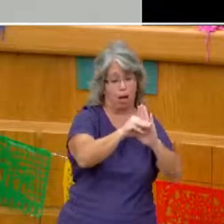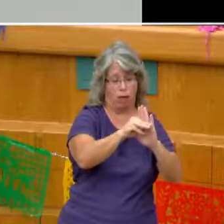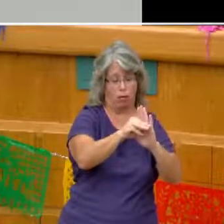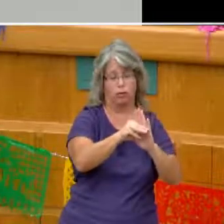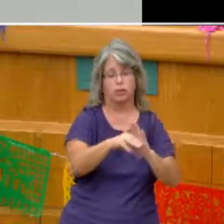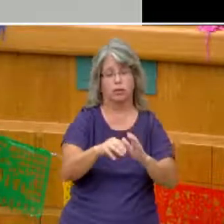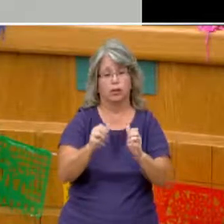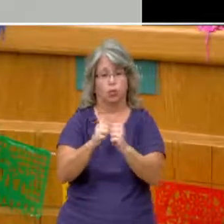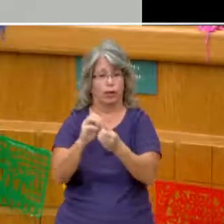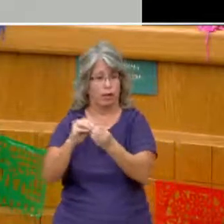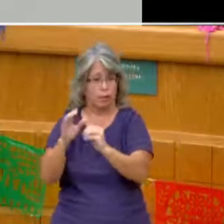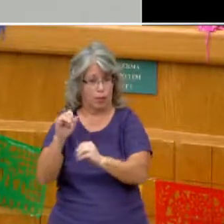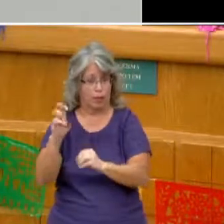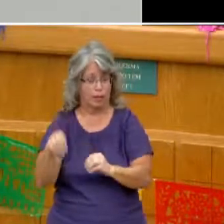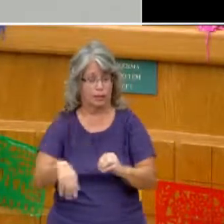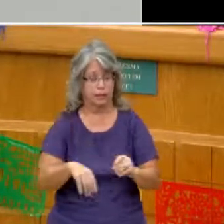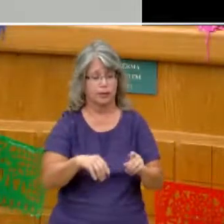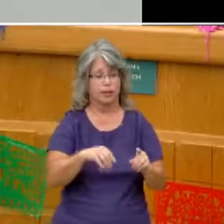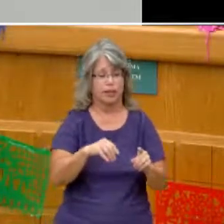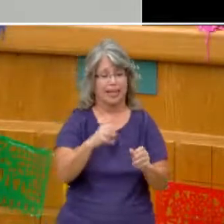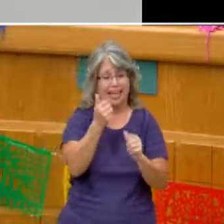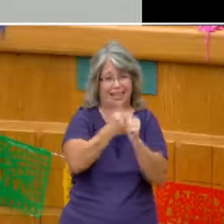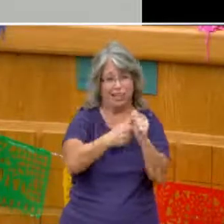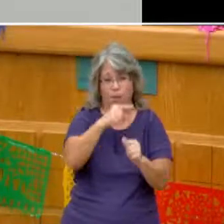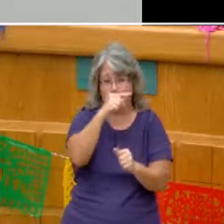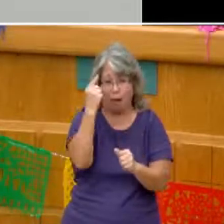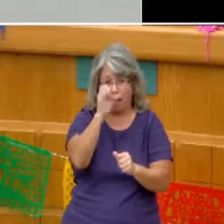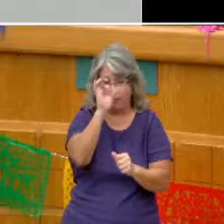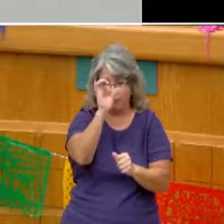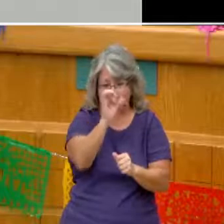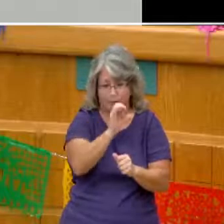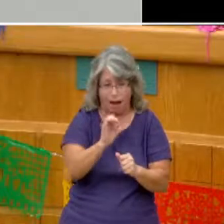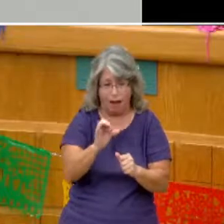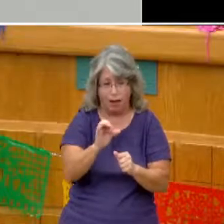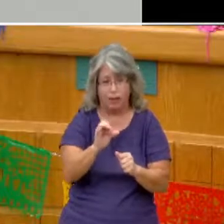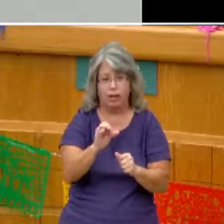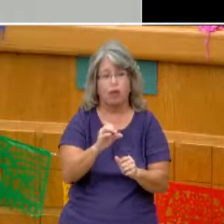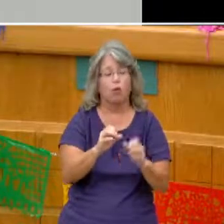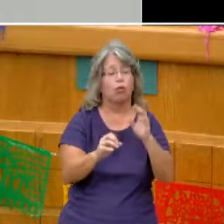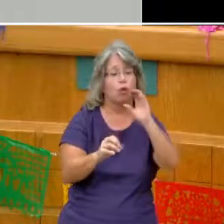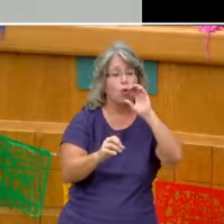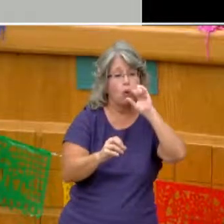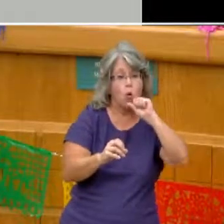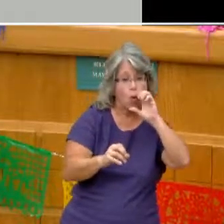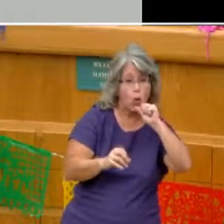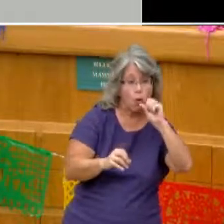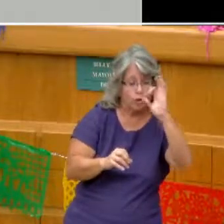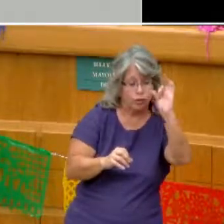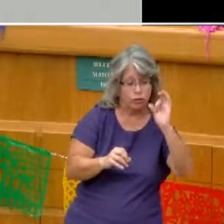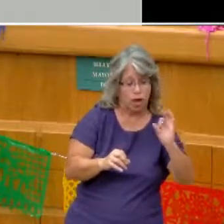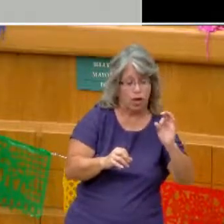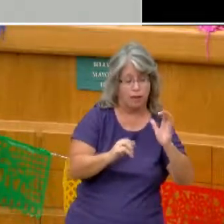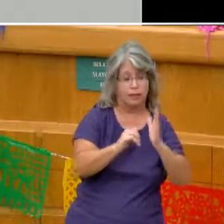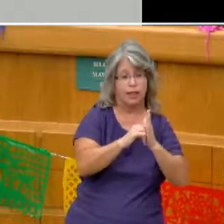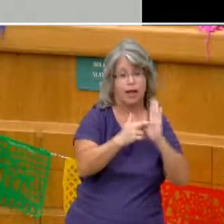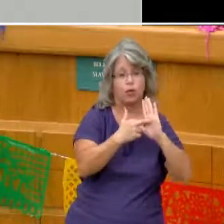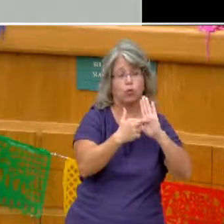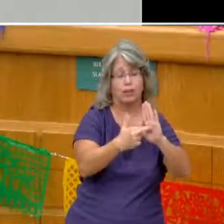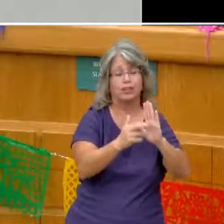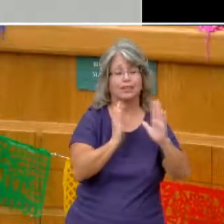in the past 7 days, each one of those points, against the orange dots, which represent the number of infections